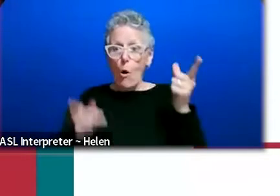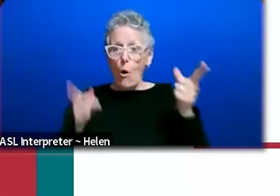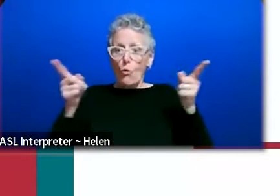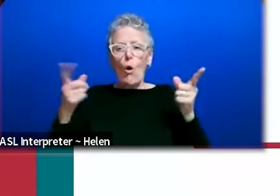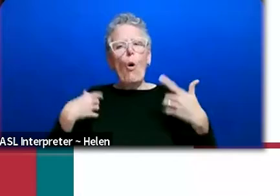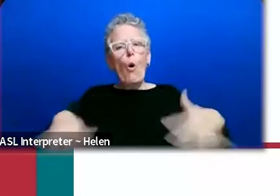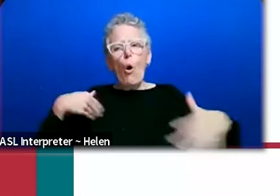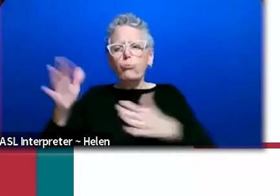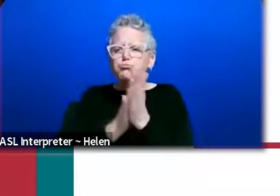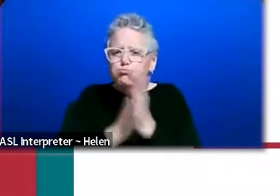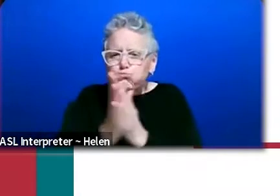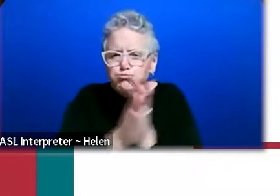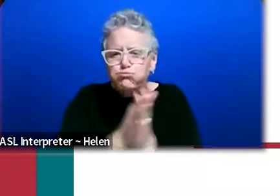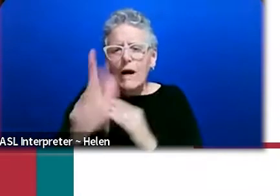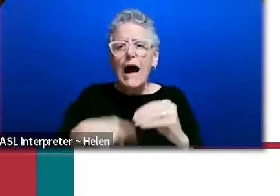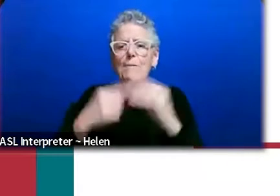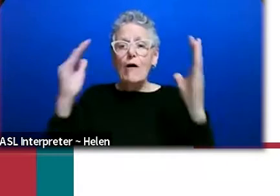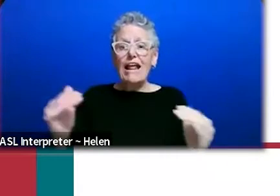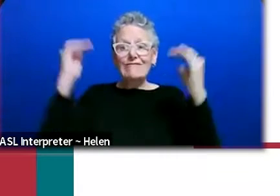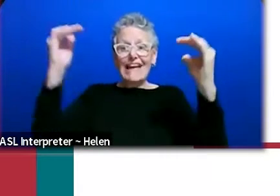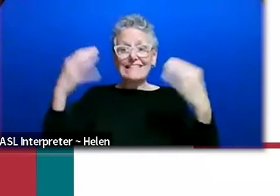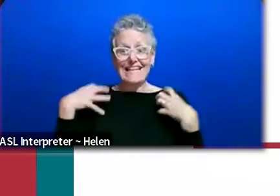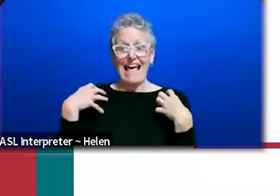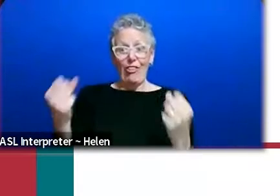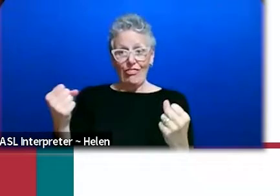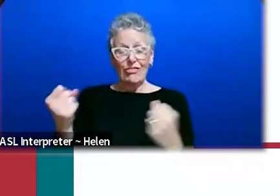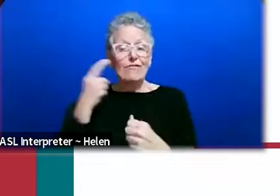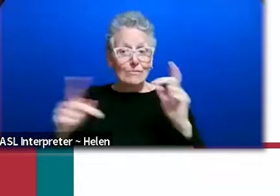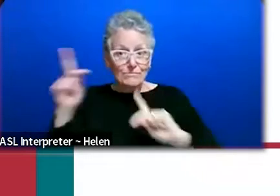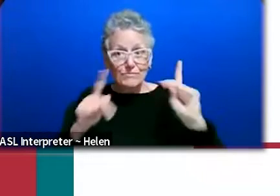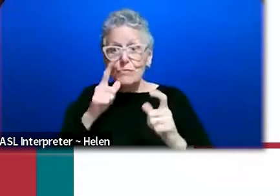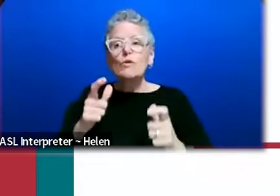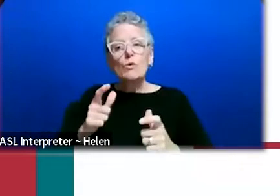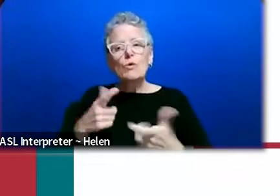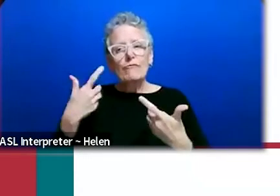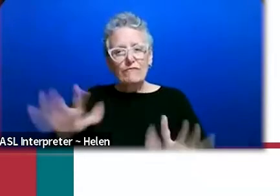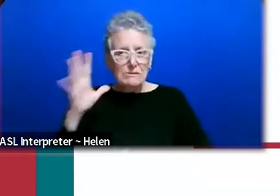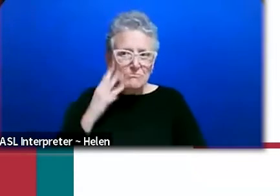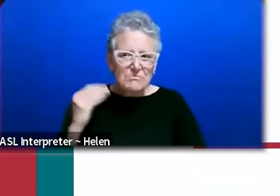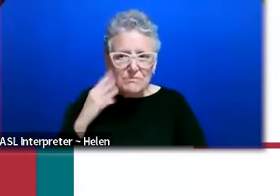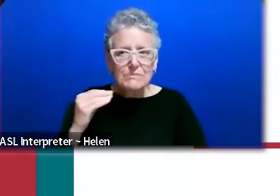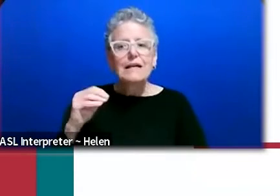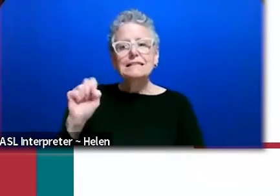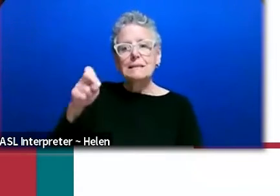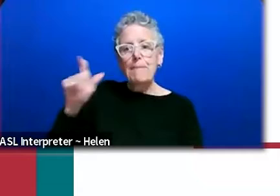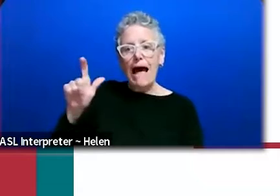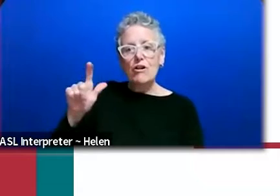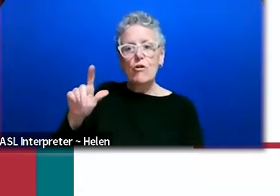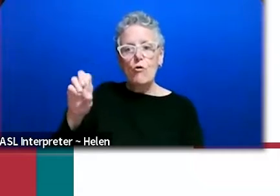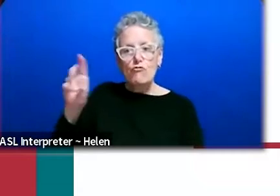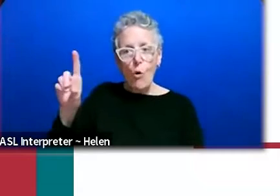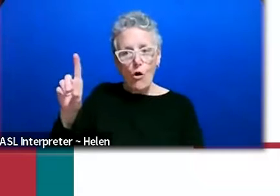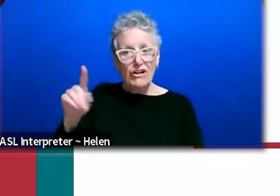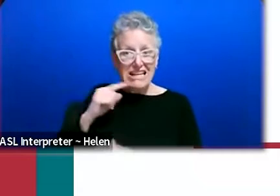passionate about both advancing the health and wellness of individuals living with spinal cord injury, as well as